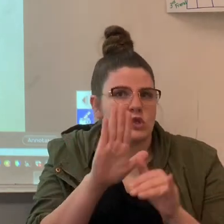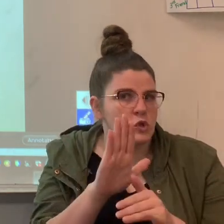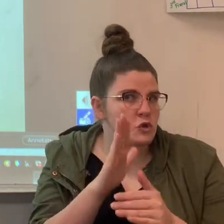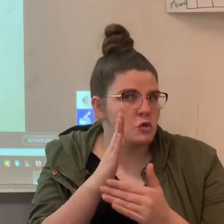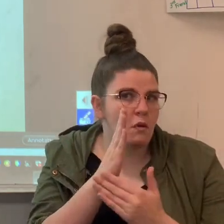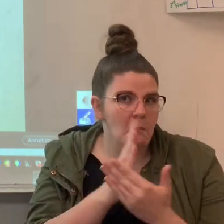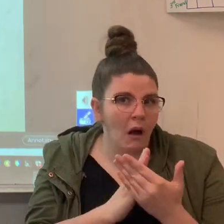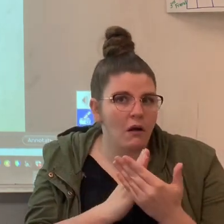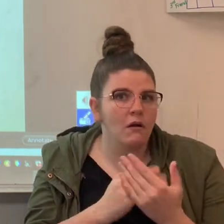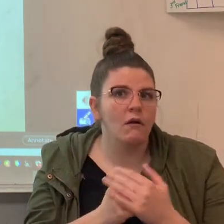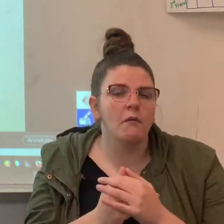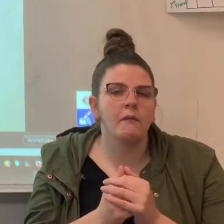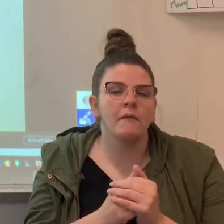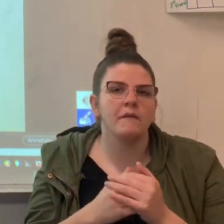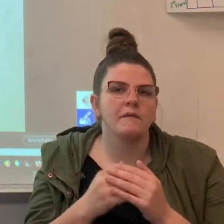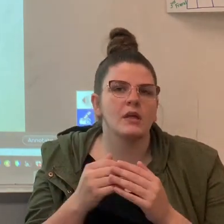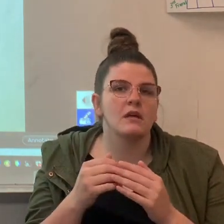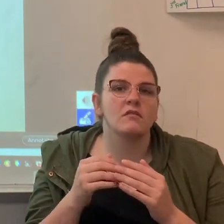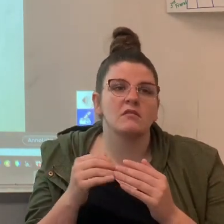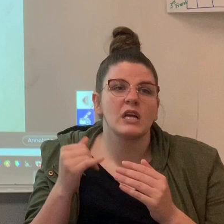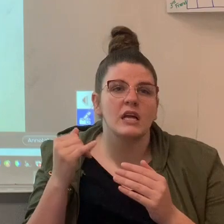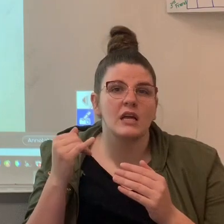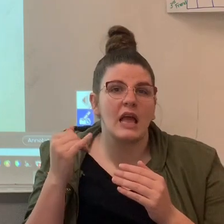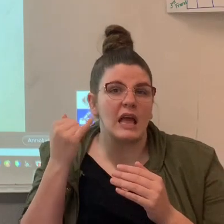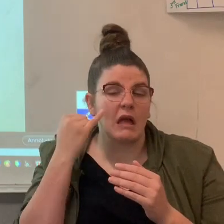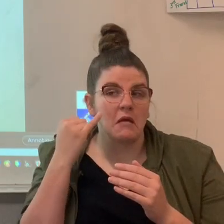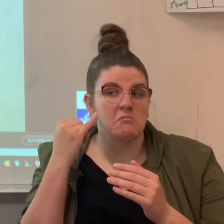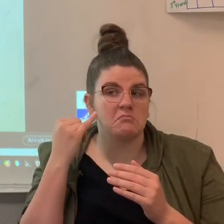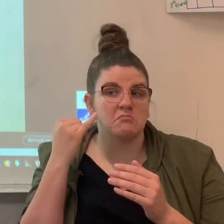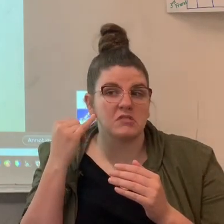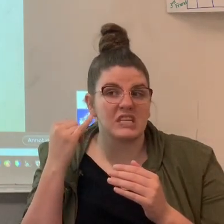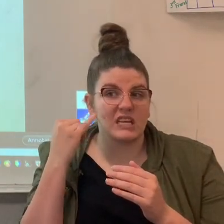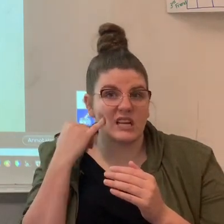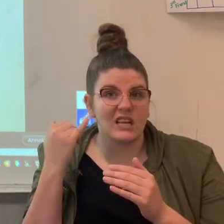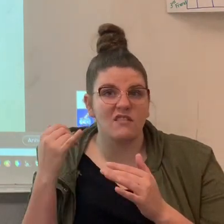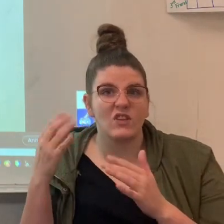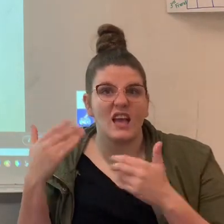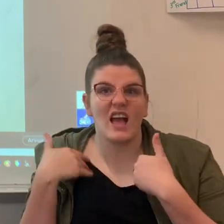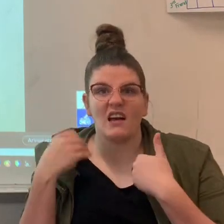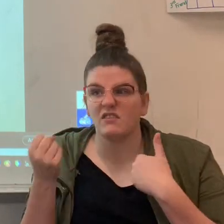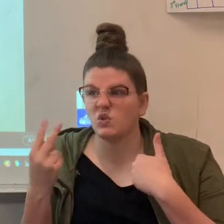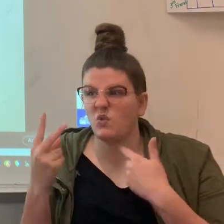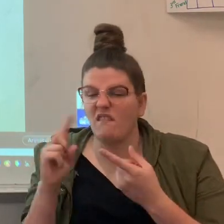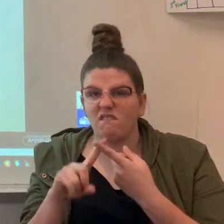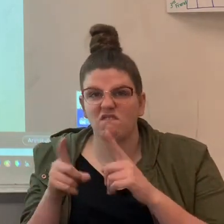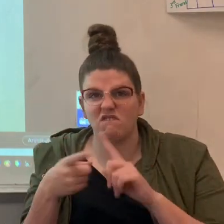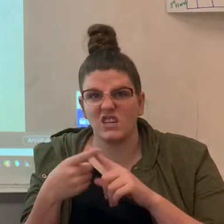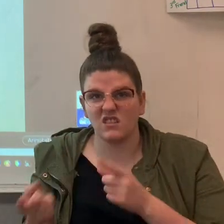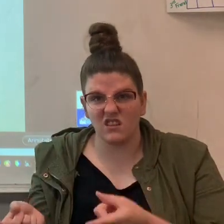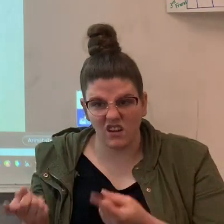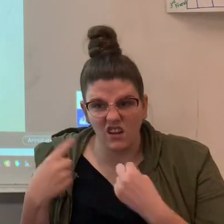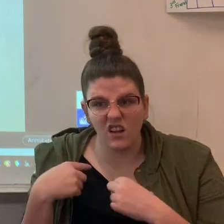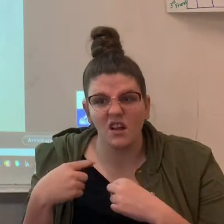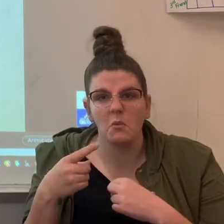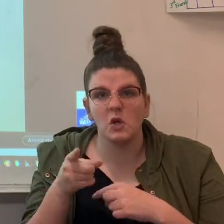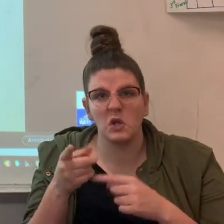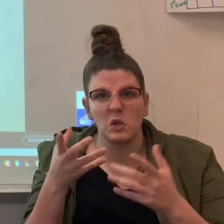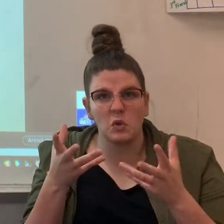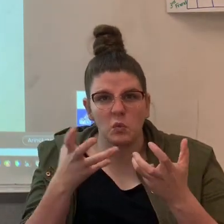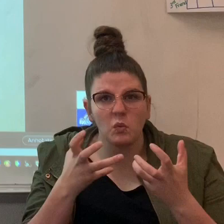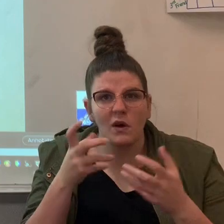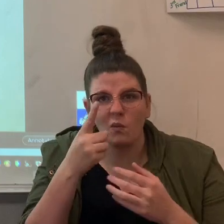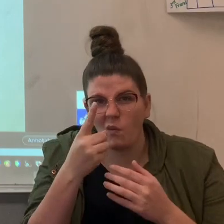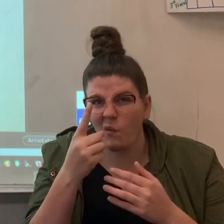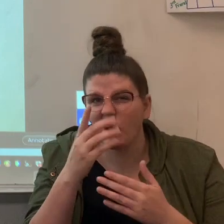you have to split it into 12s and have 12 friends over, and you want 1 piece. So although 12 is bigger than 9,